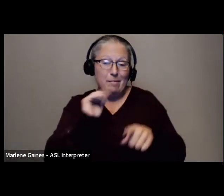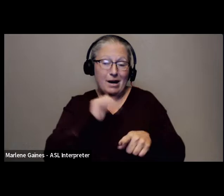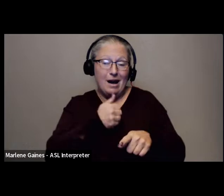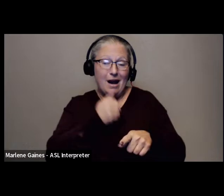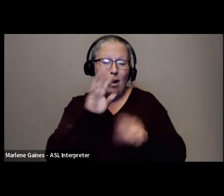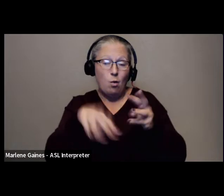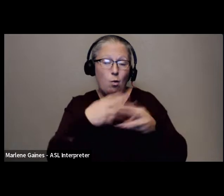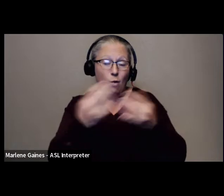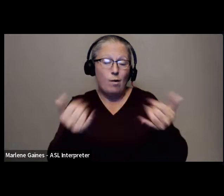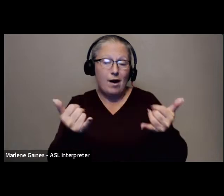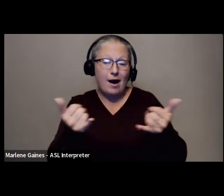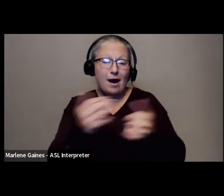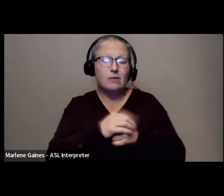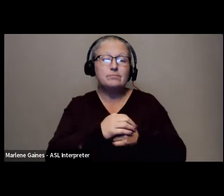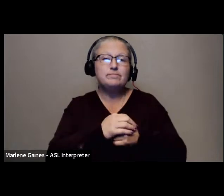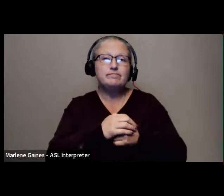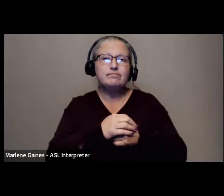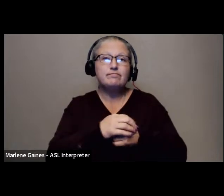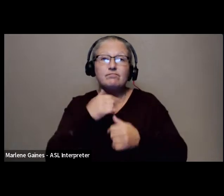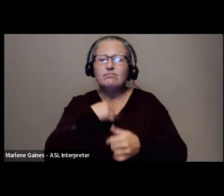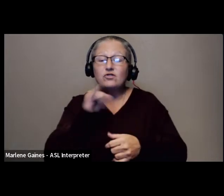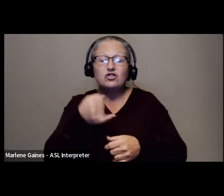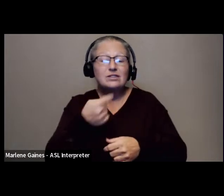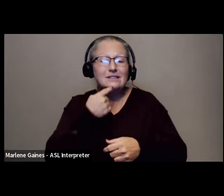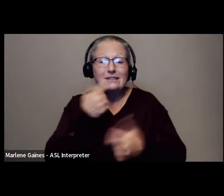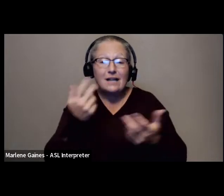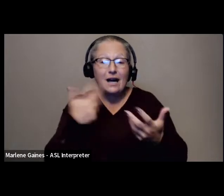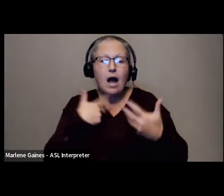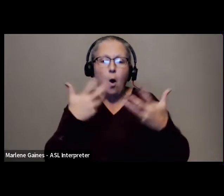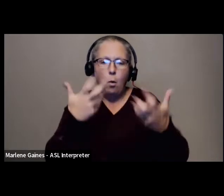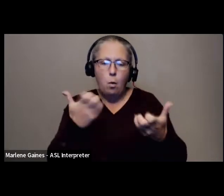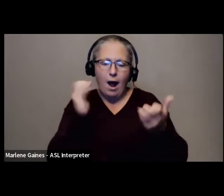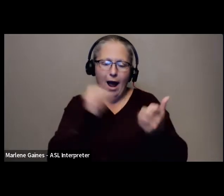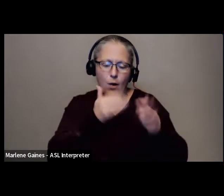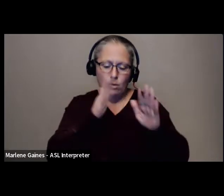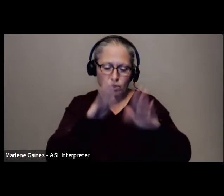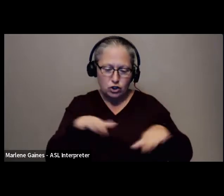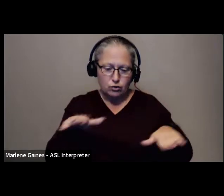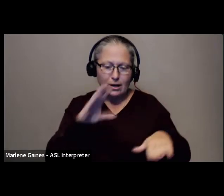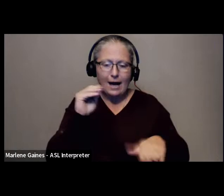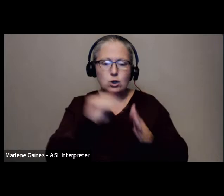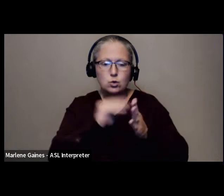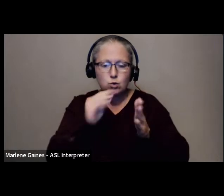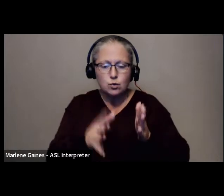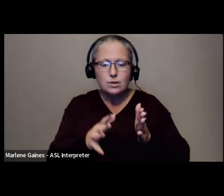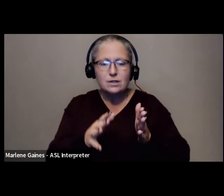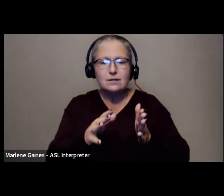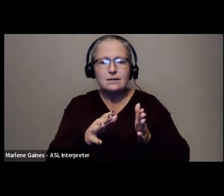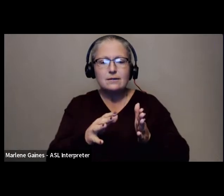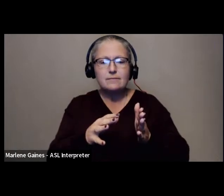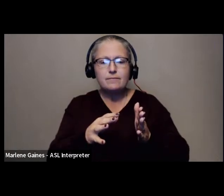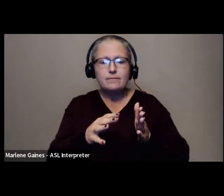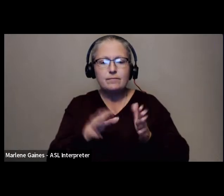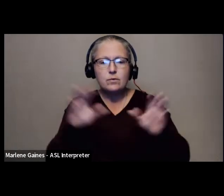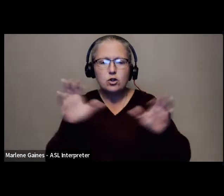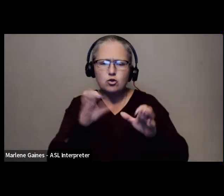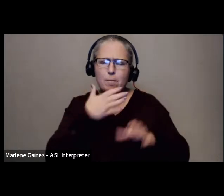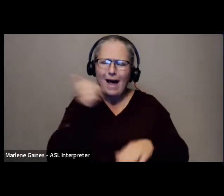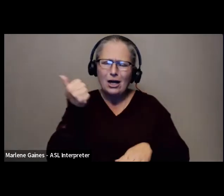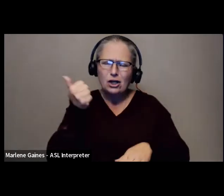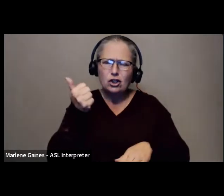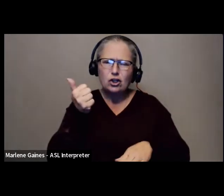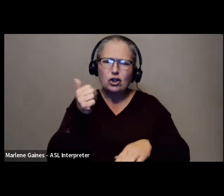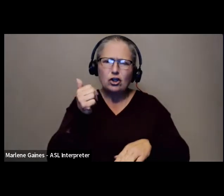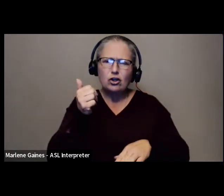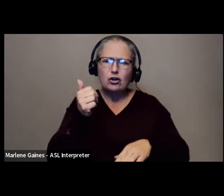today. And all I can say is I want our children and our students to do better than what